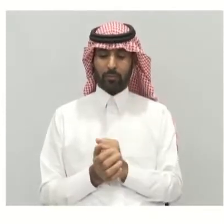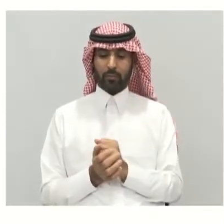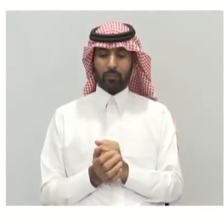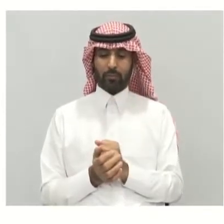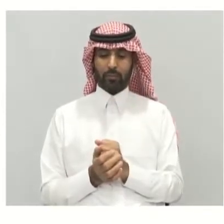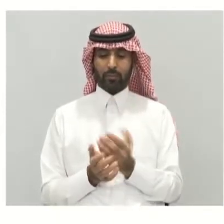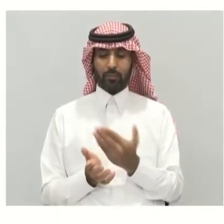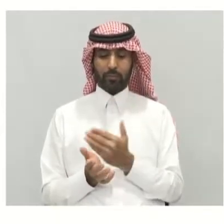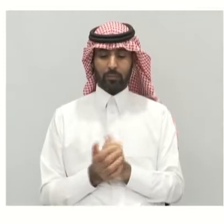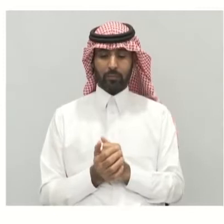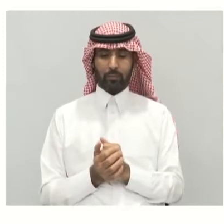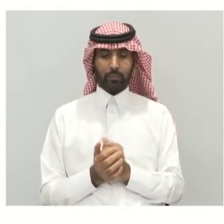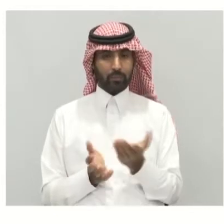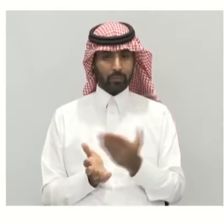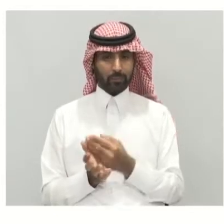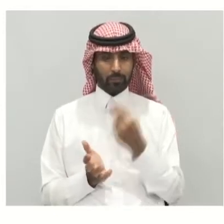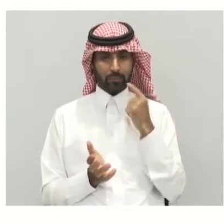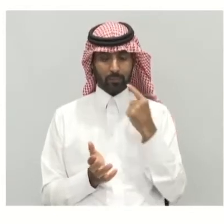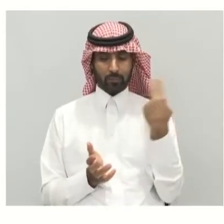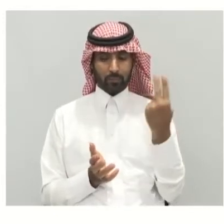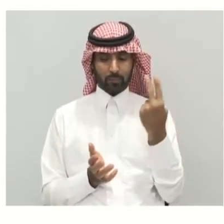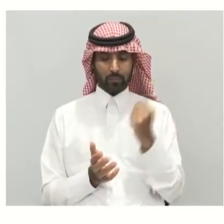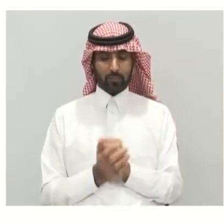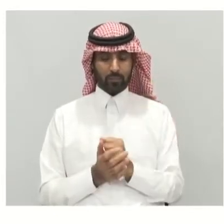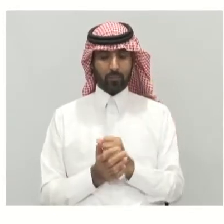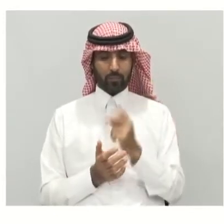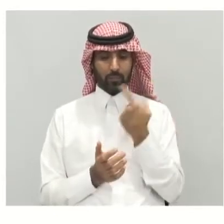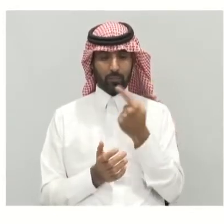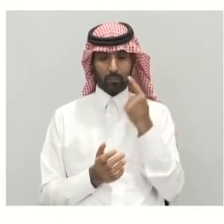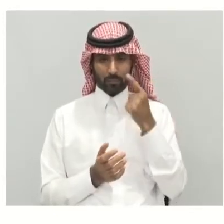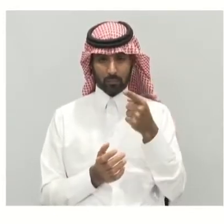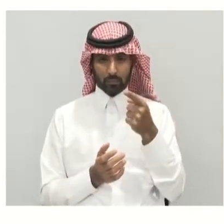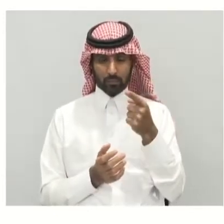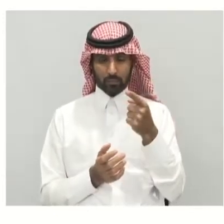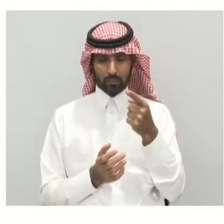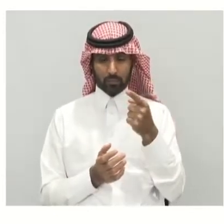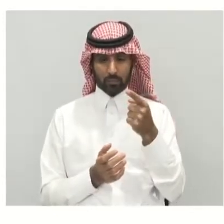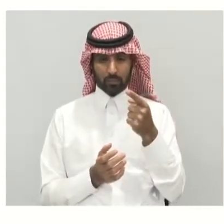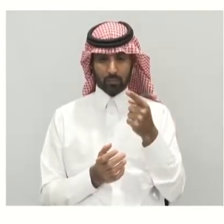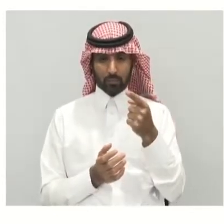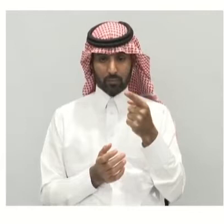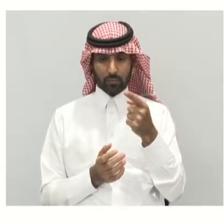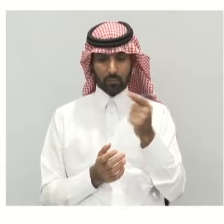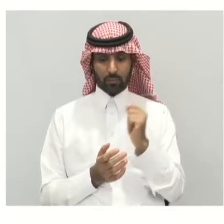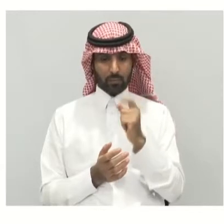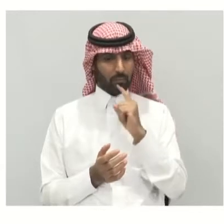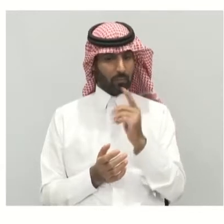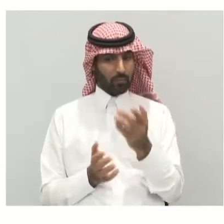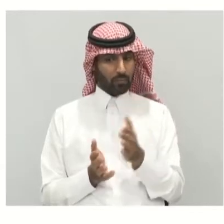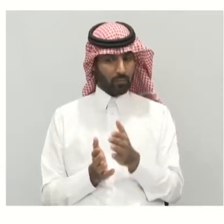night, okay? Number two, if you haven't done,